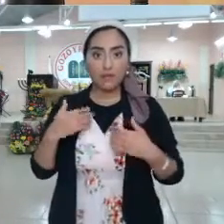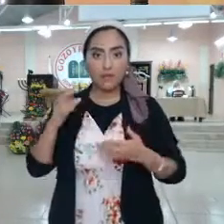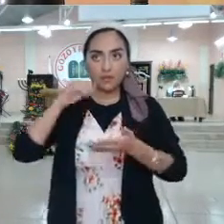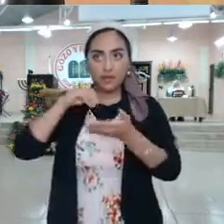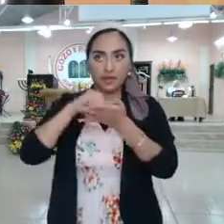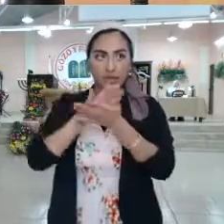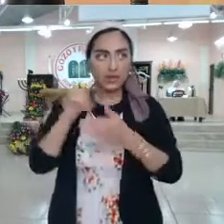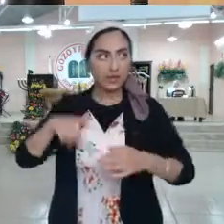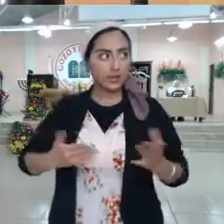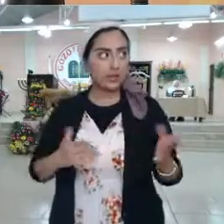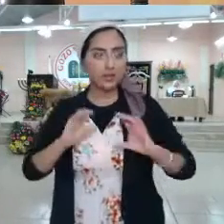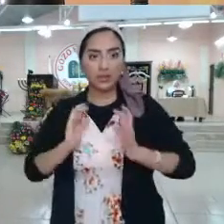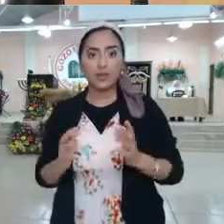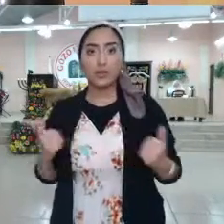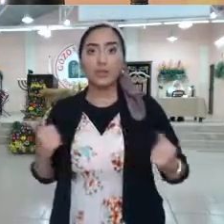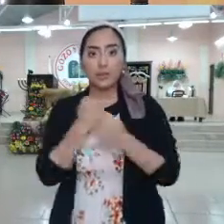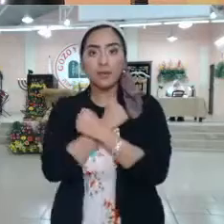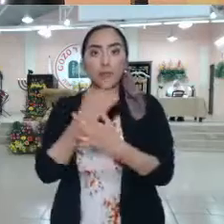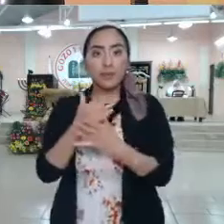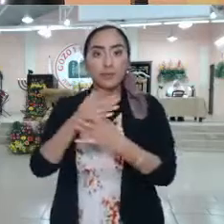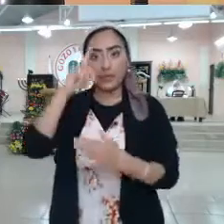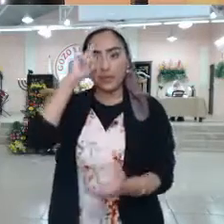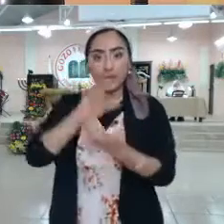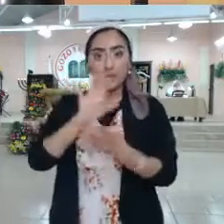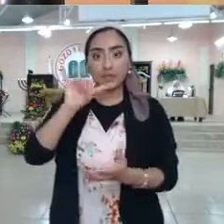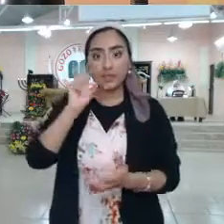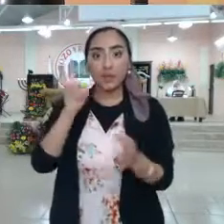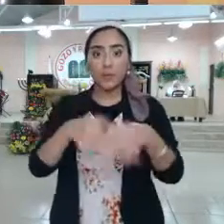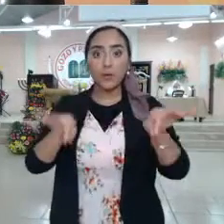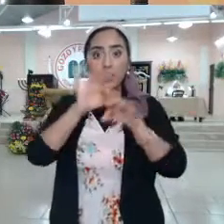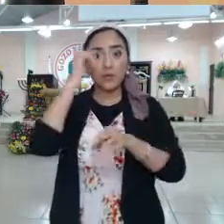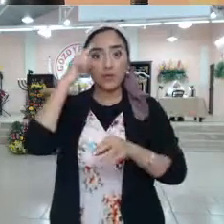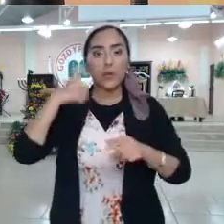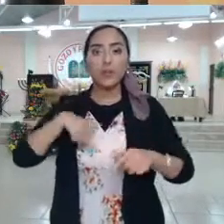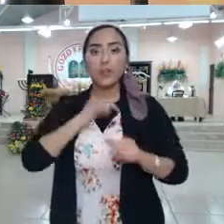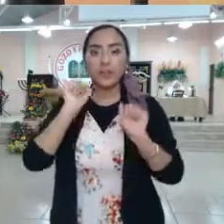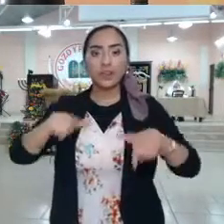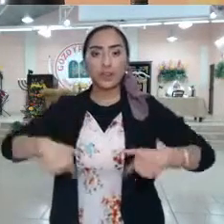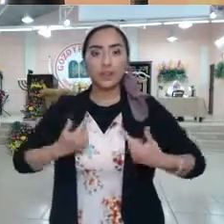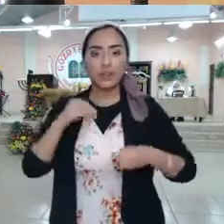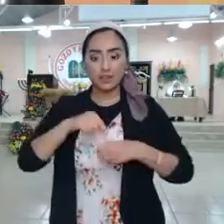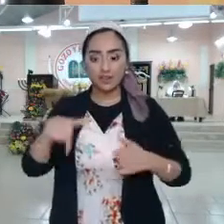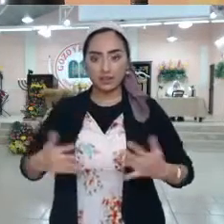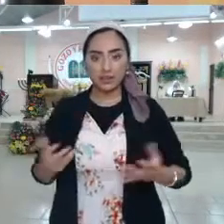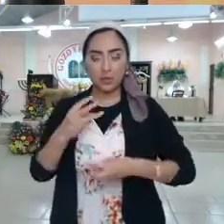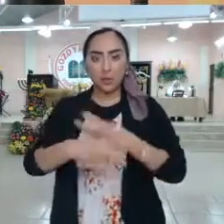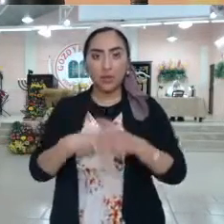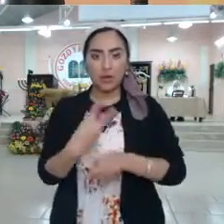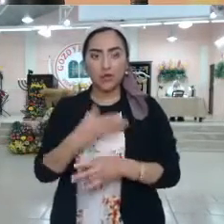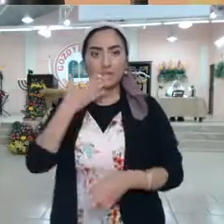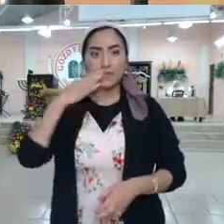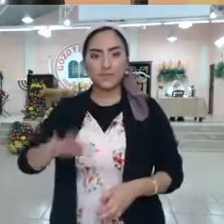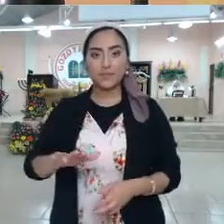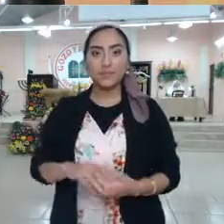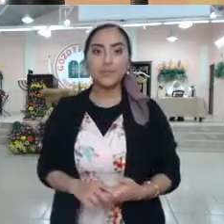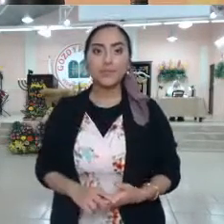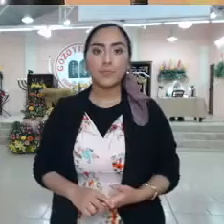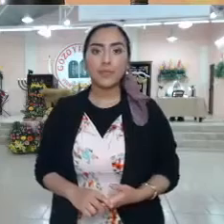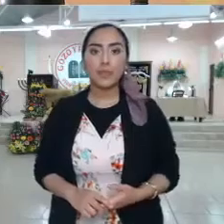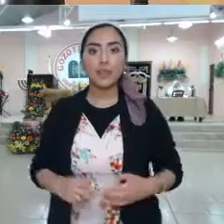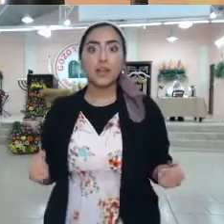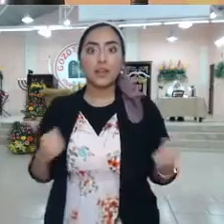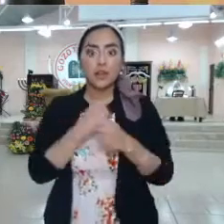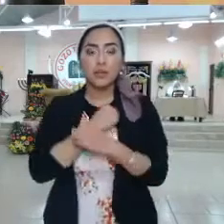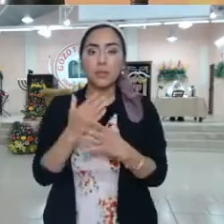it written here in the Keilah, love in between the Meshichim, it is important to survive in this hostile